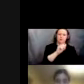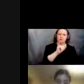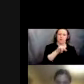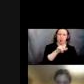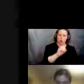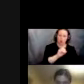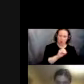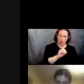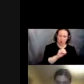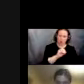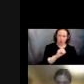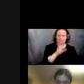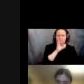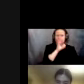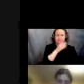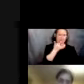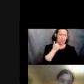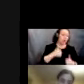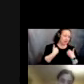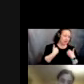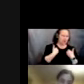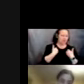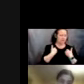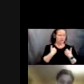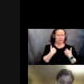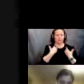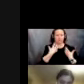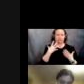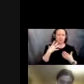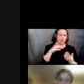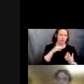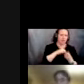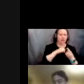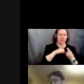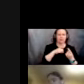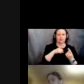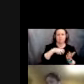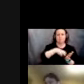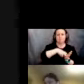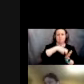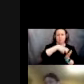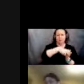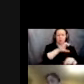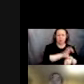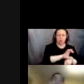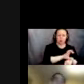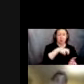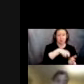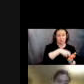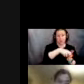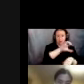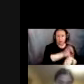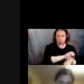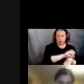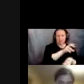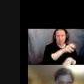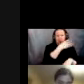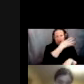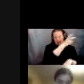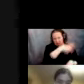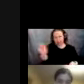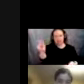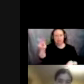hopefully find a better life for himself, and got involved with the Methodist Church, and the Methodist Church sent him to California.